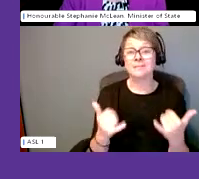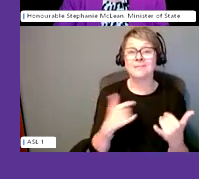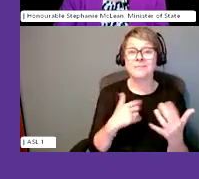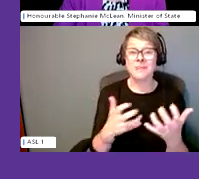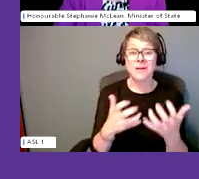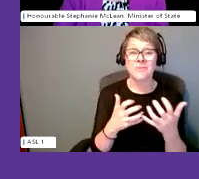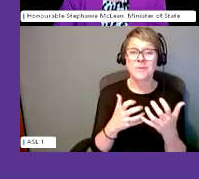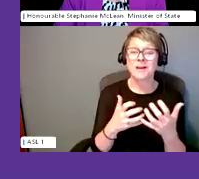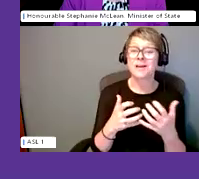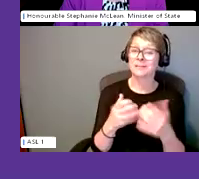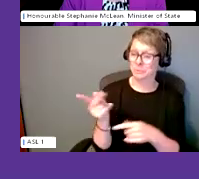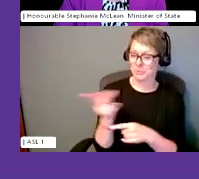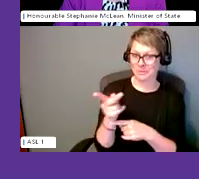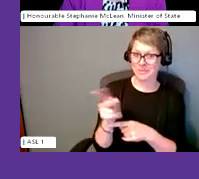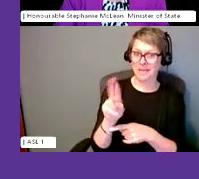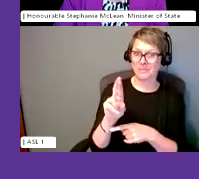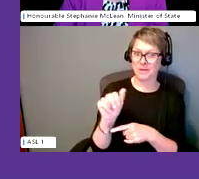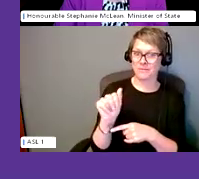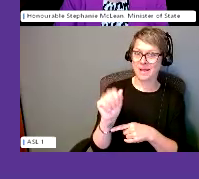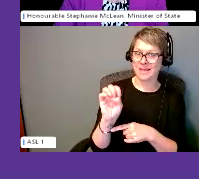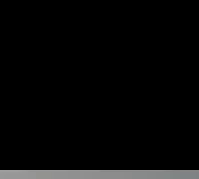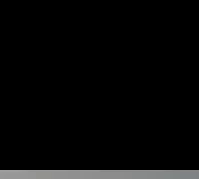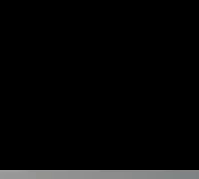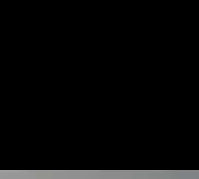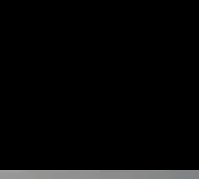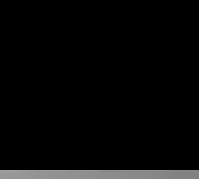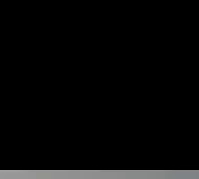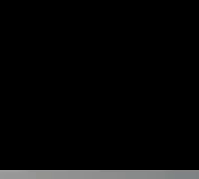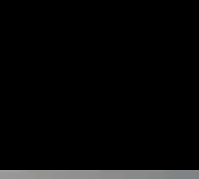of Rayanne and Marta for a few words. Over to you.